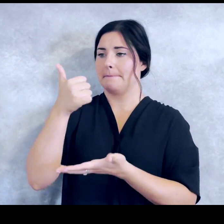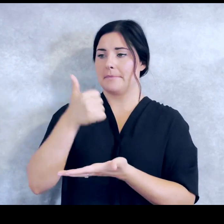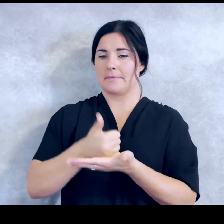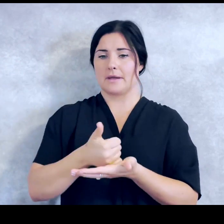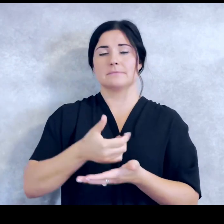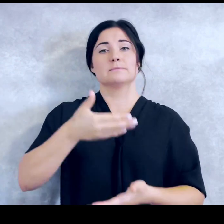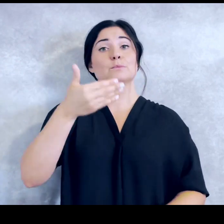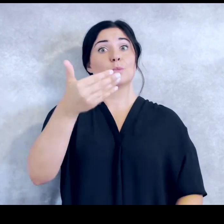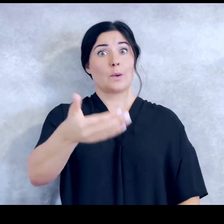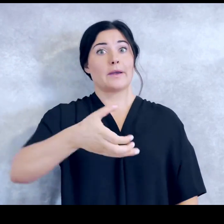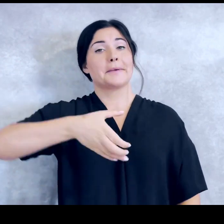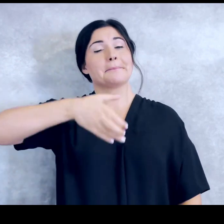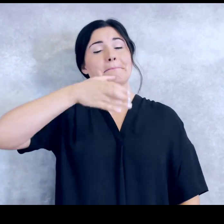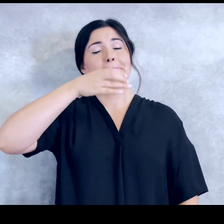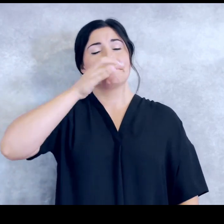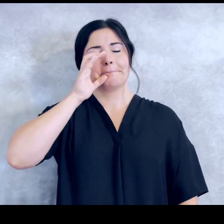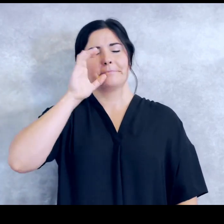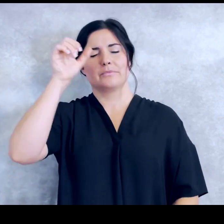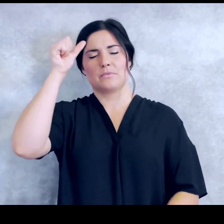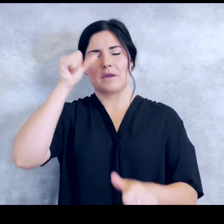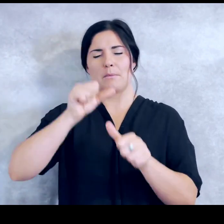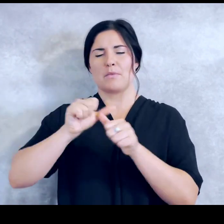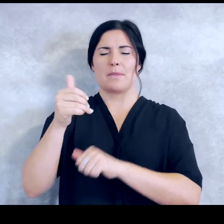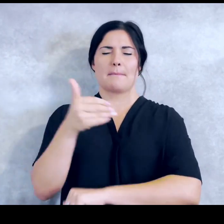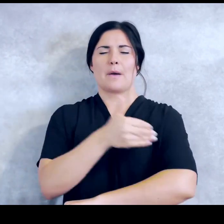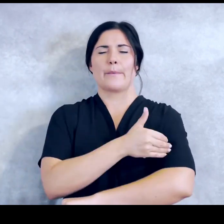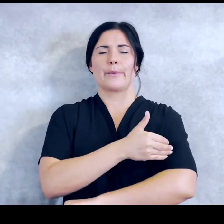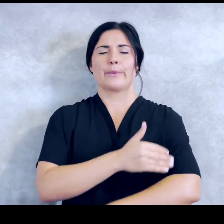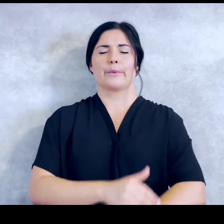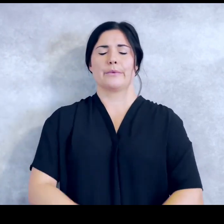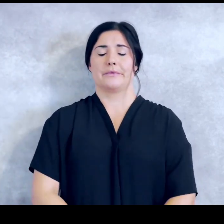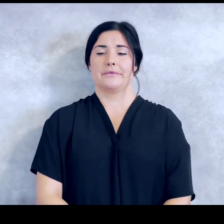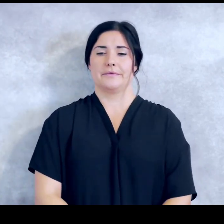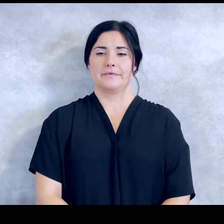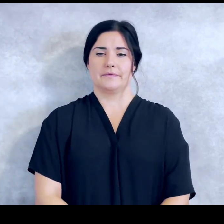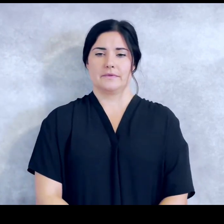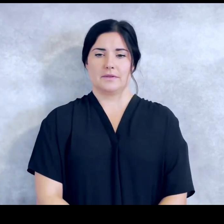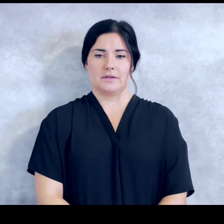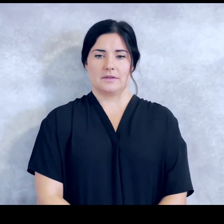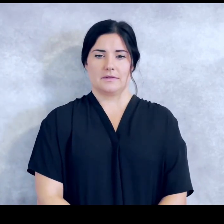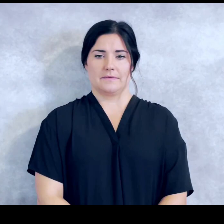In Jesus' name we pray. Everybody take the juice, remember the power